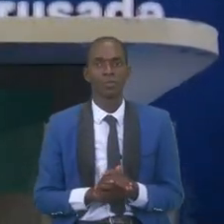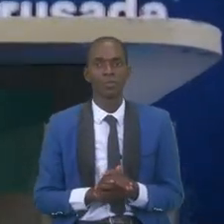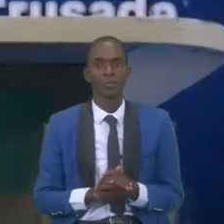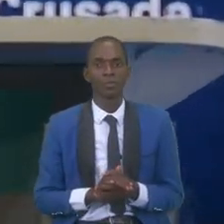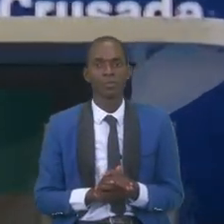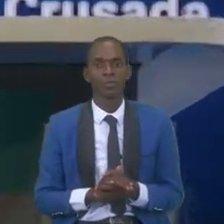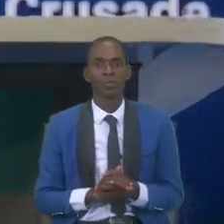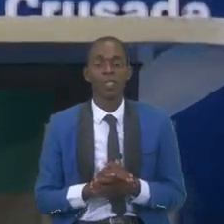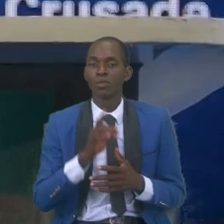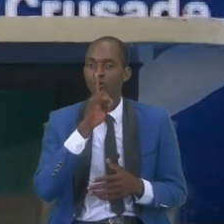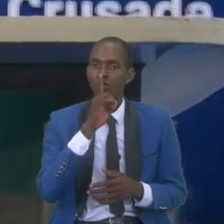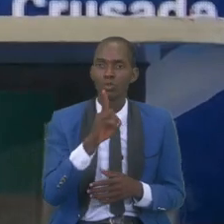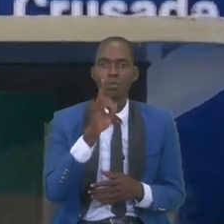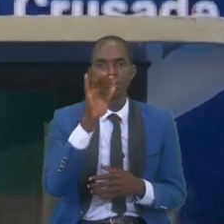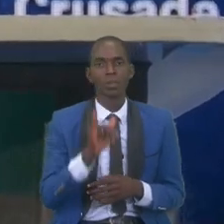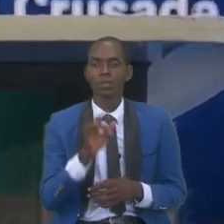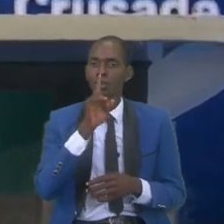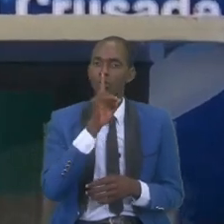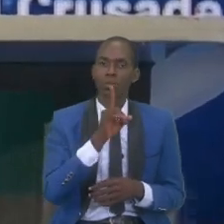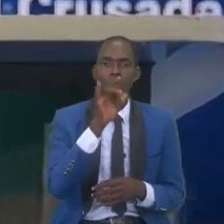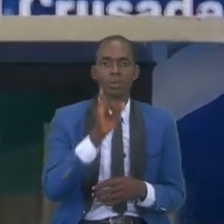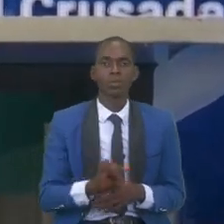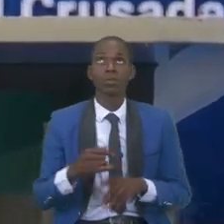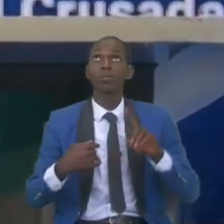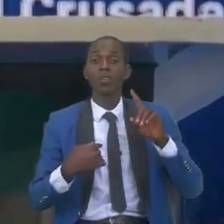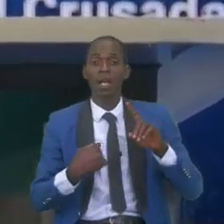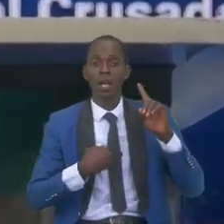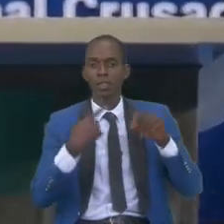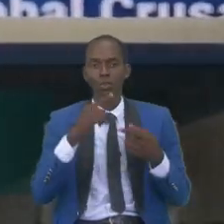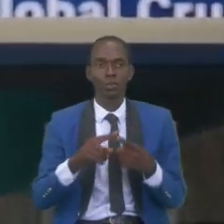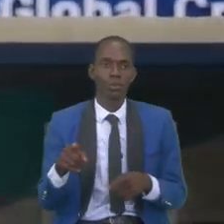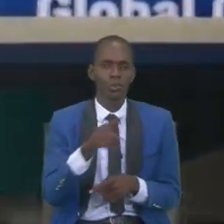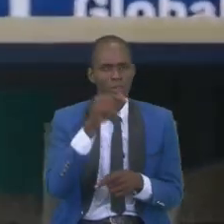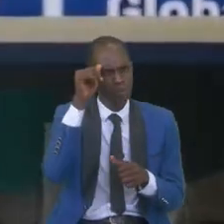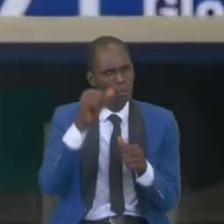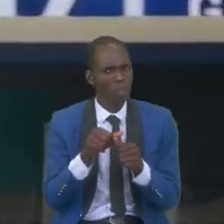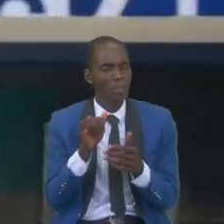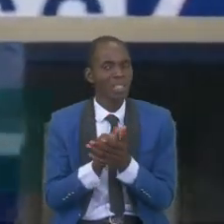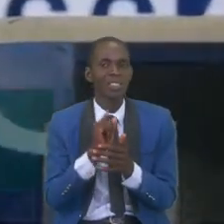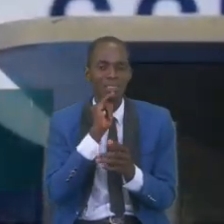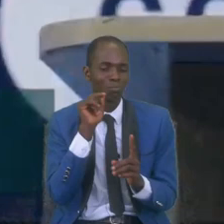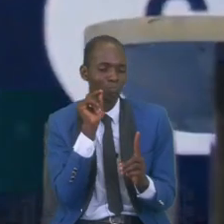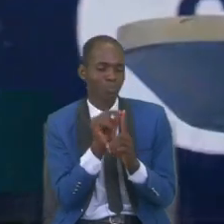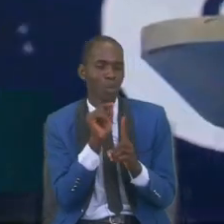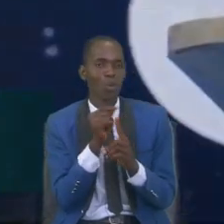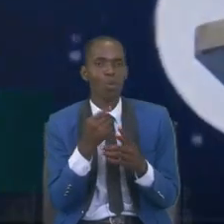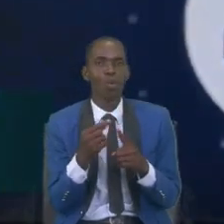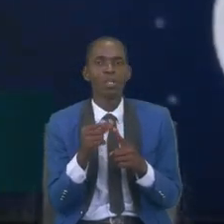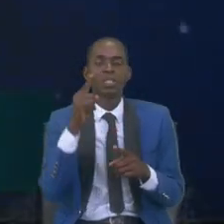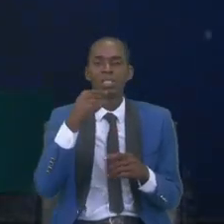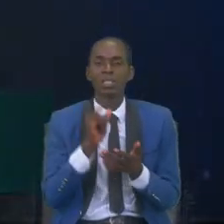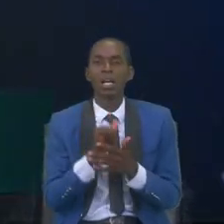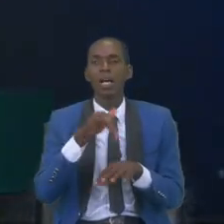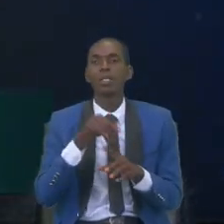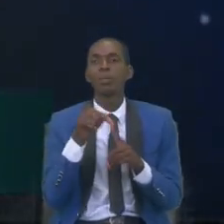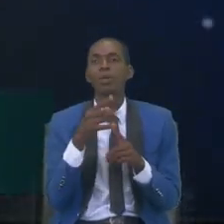12. Verily, verily, I say unto you. Do you remember that's exactly what he said at the point of salvation? Verily, verily,